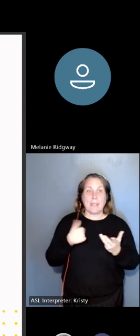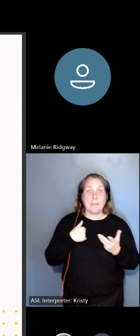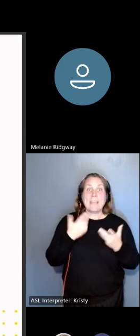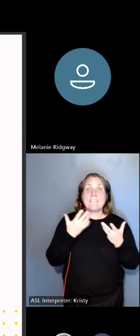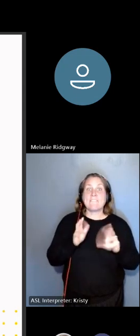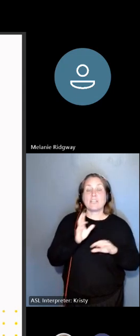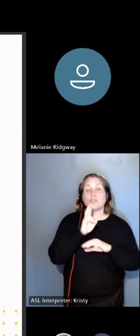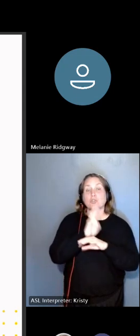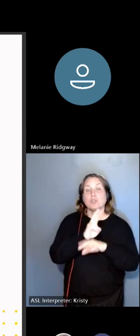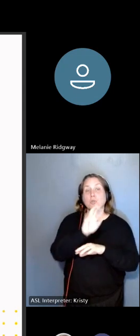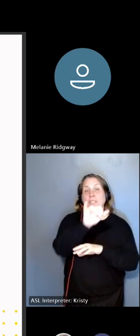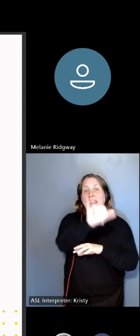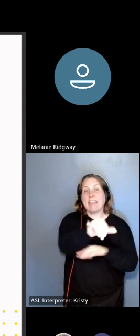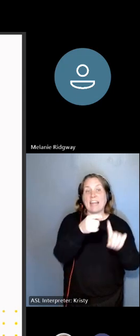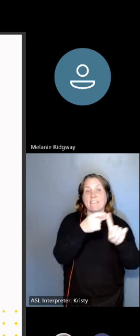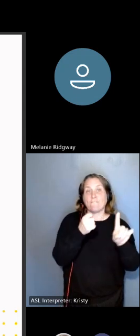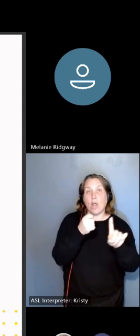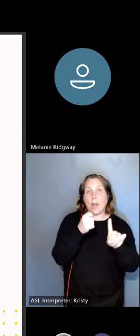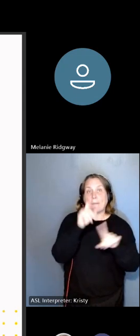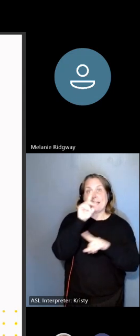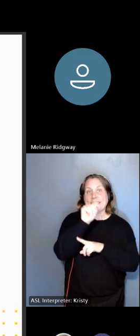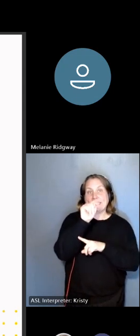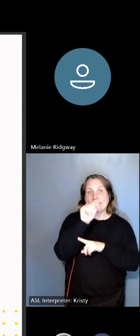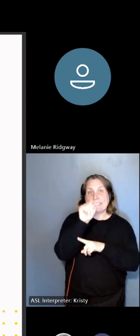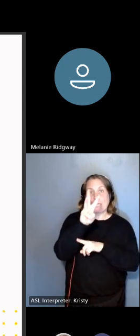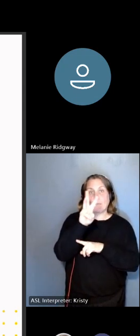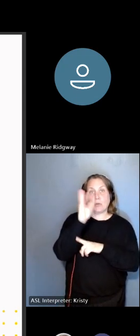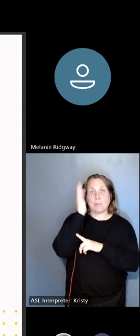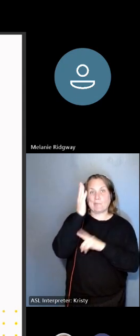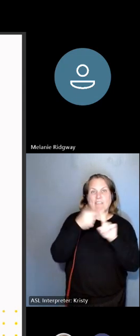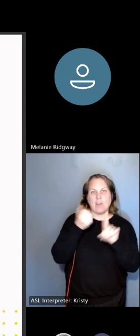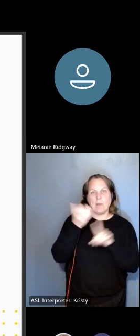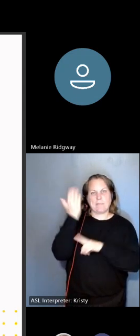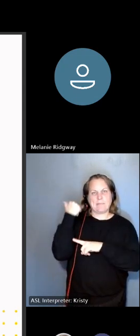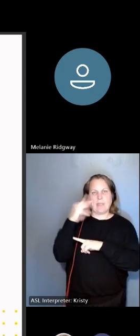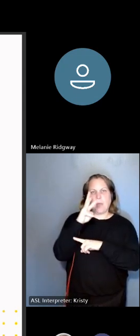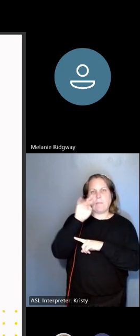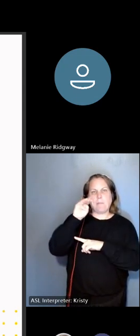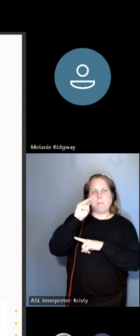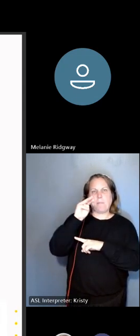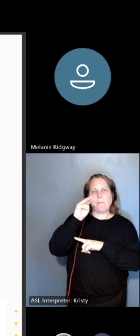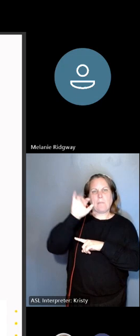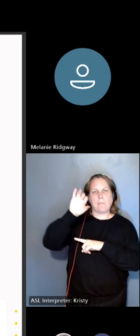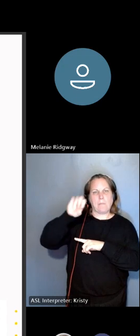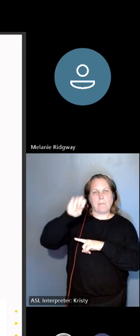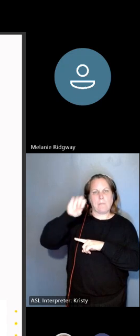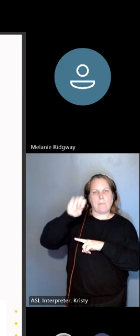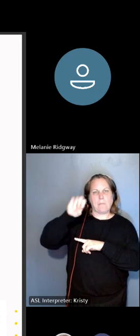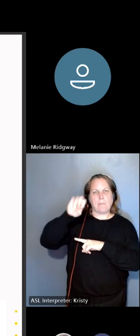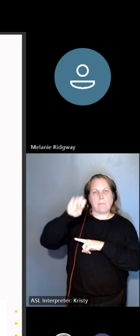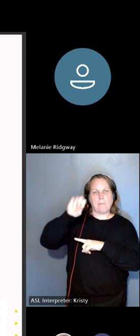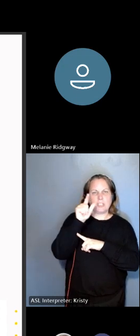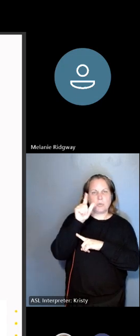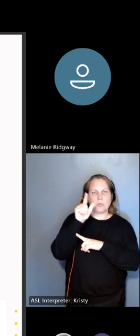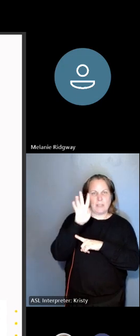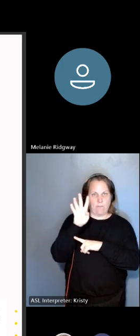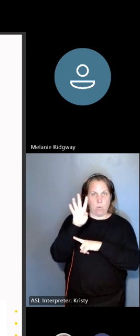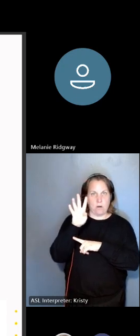TTW presentation in March 2024 by Tim